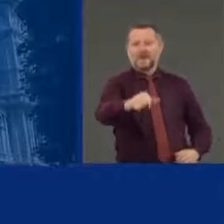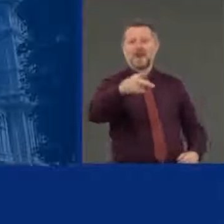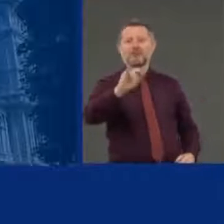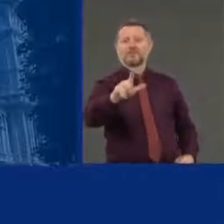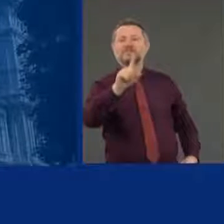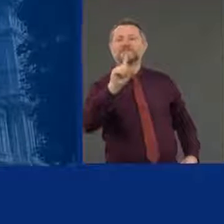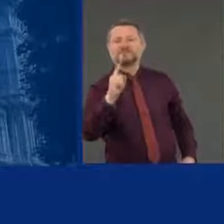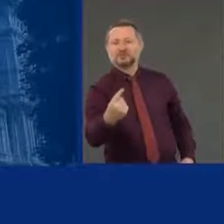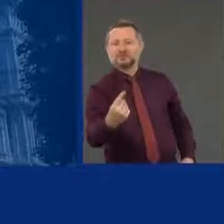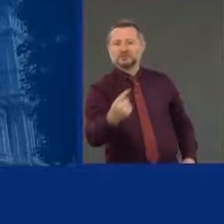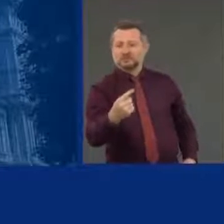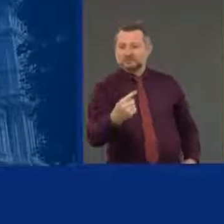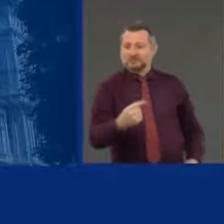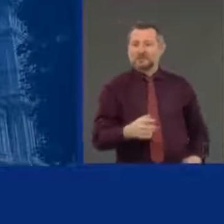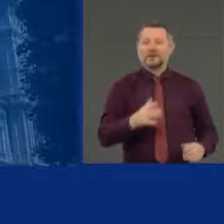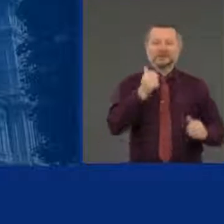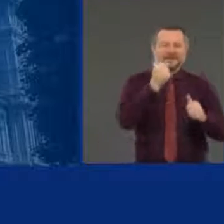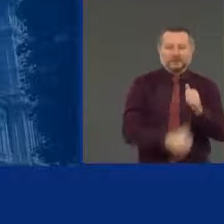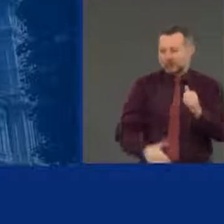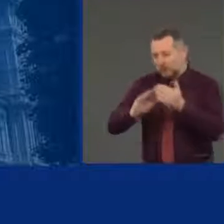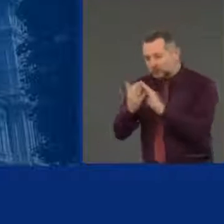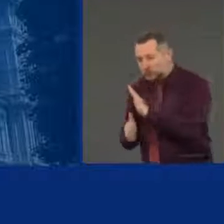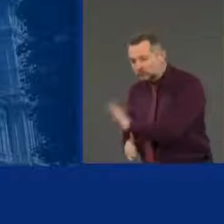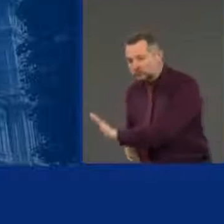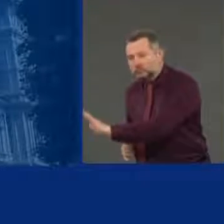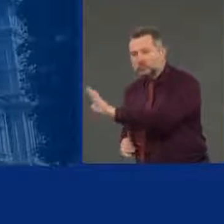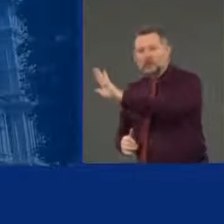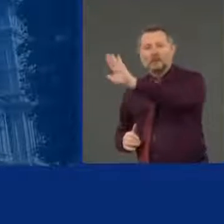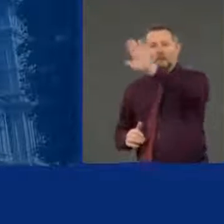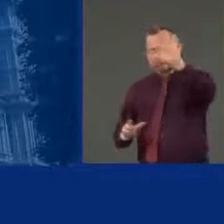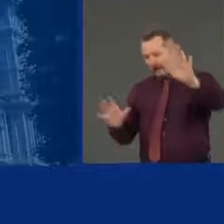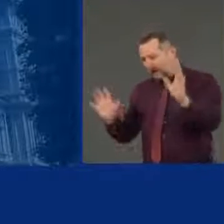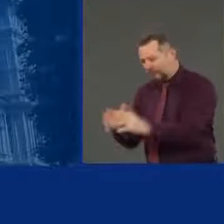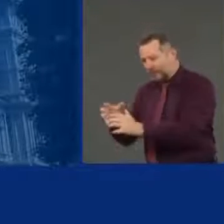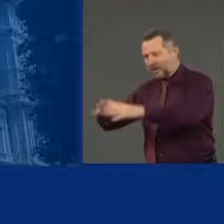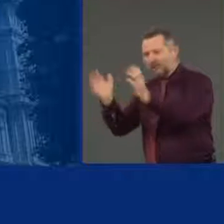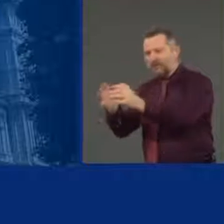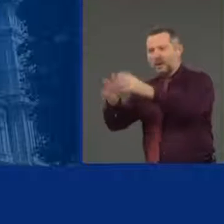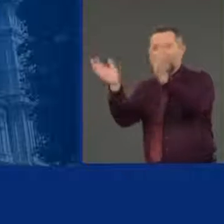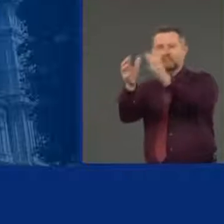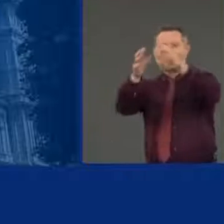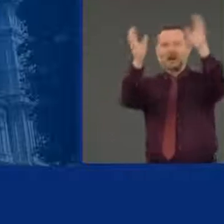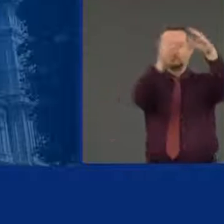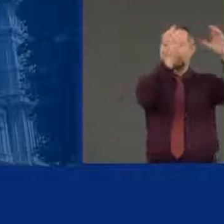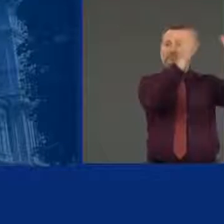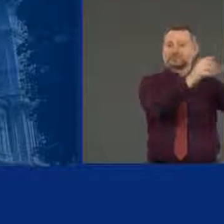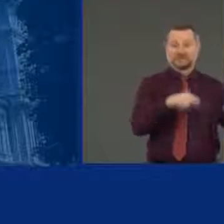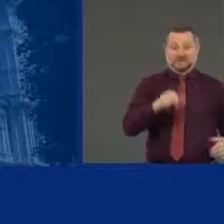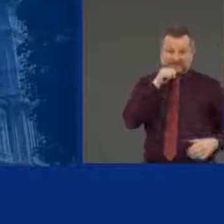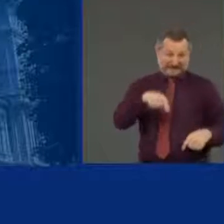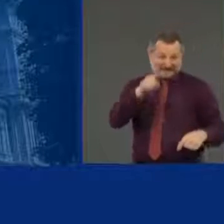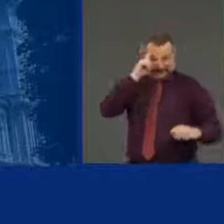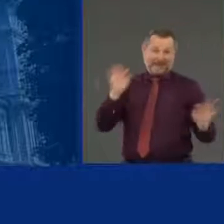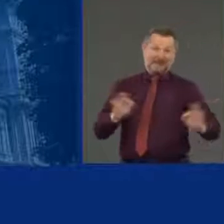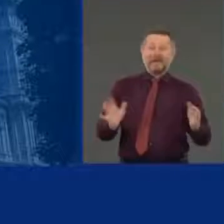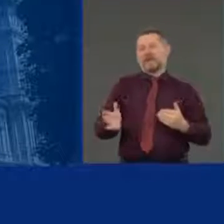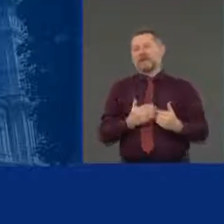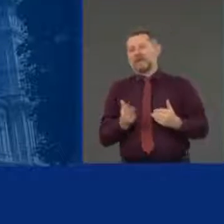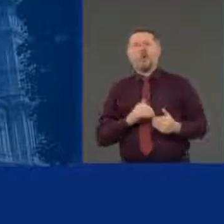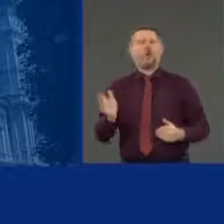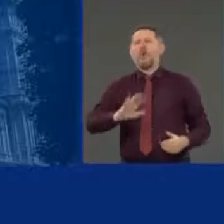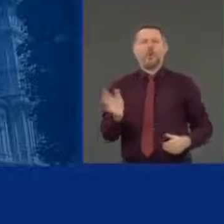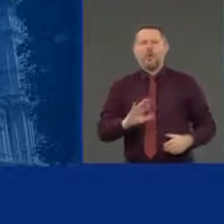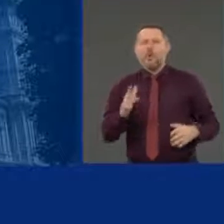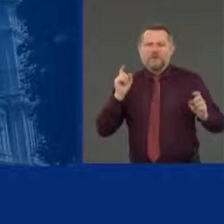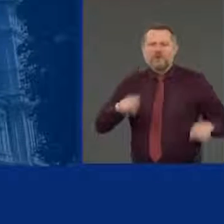by community. And this is the hard work of leadership in government.